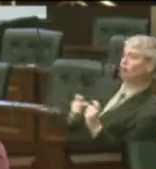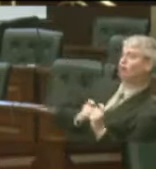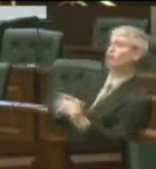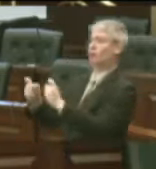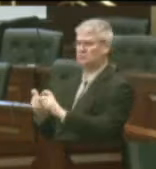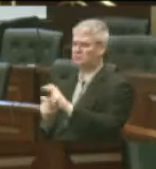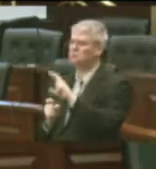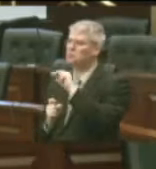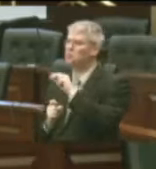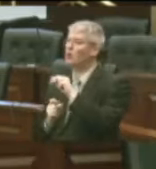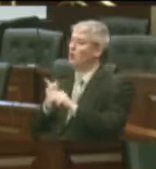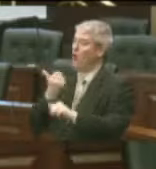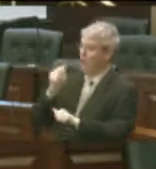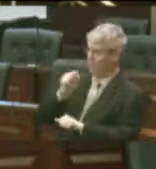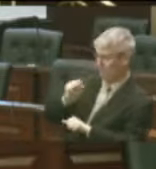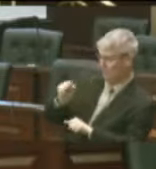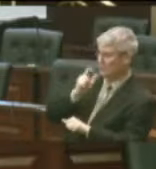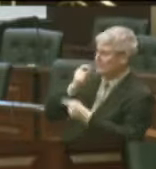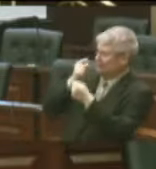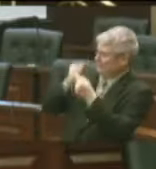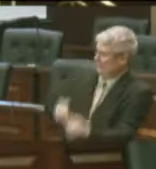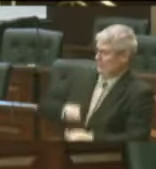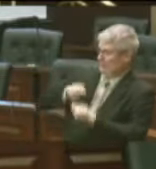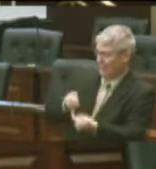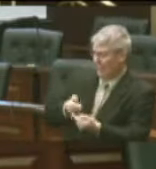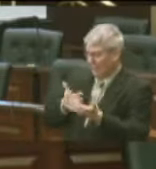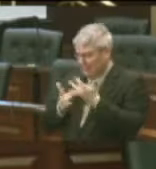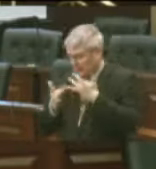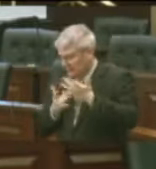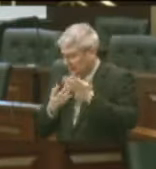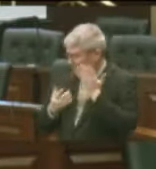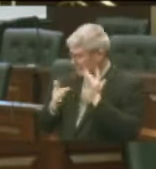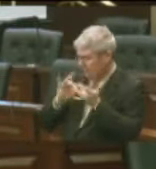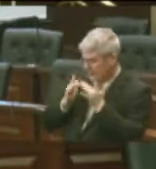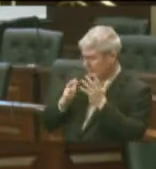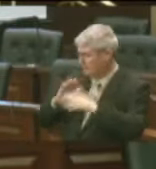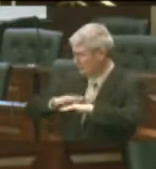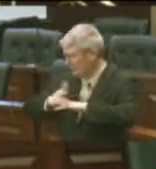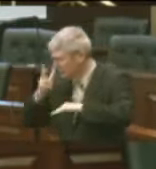to get better as their connectivity goes up and some of the rest of it. Go ahead, Debbie.